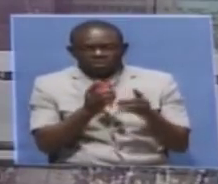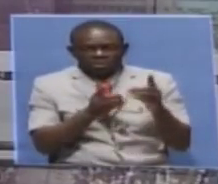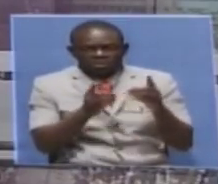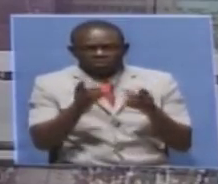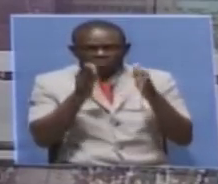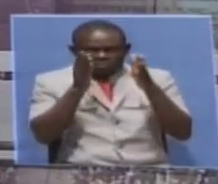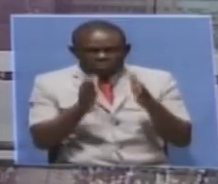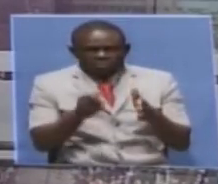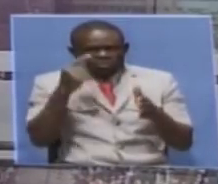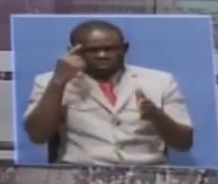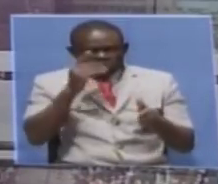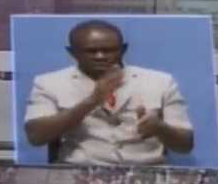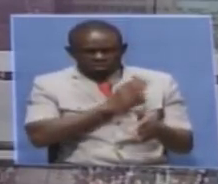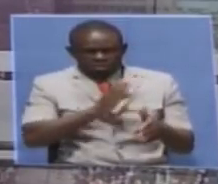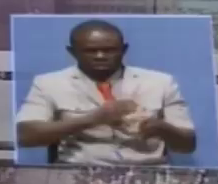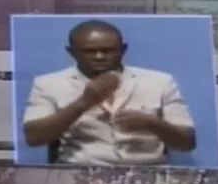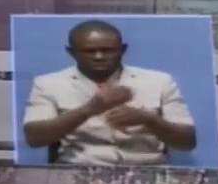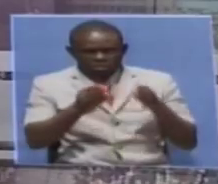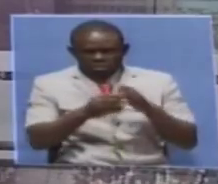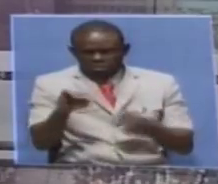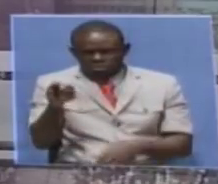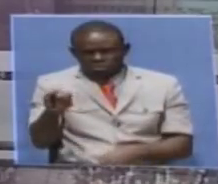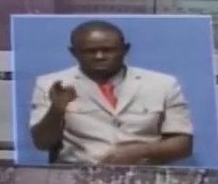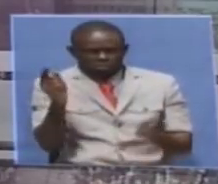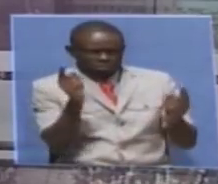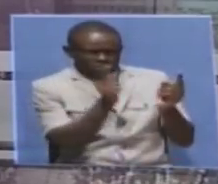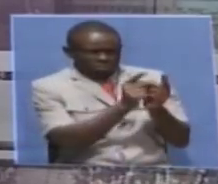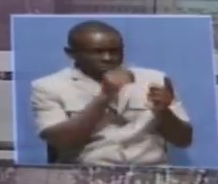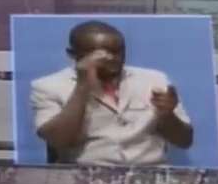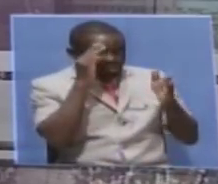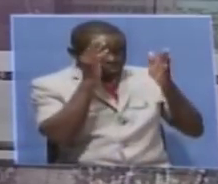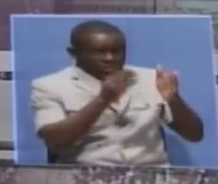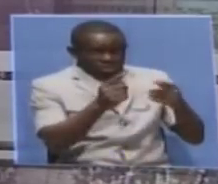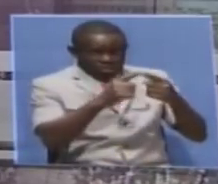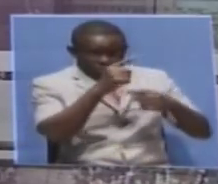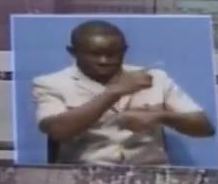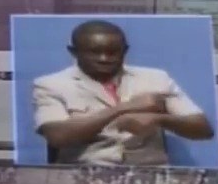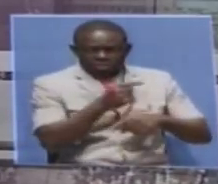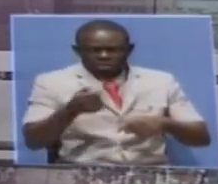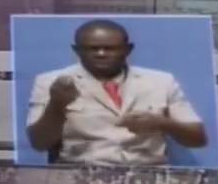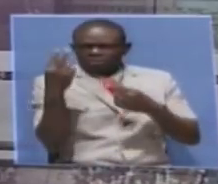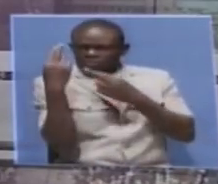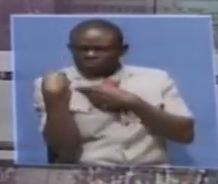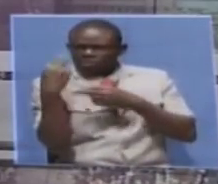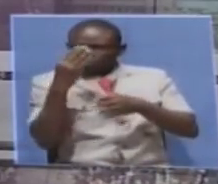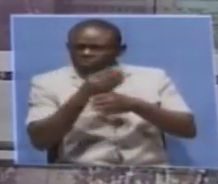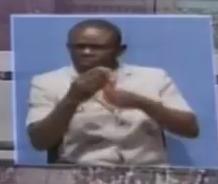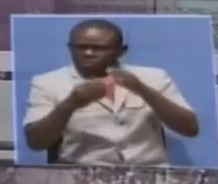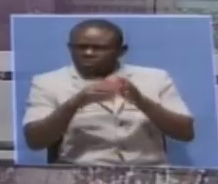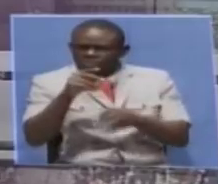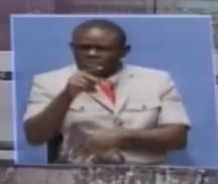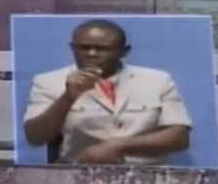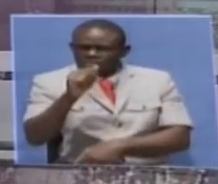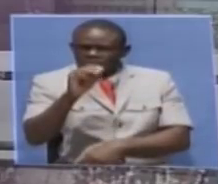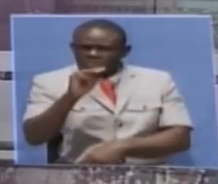Gangsu Constructing Company, the contractor constructing Pambashe boarding school. And Mr. Stotela has directed Gangsu